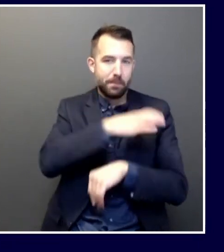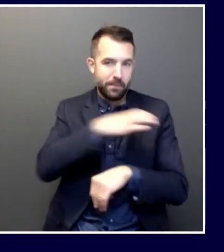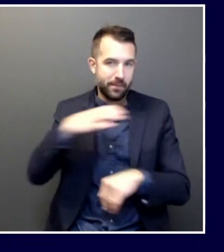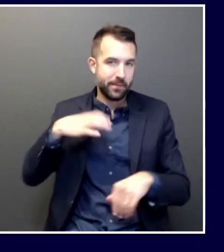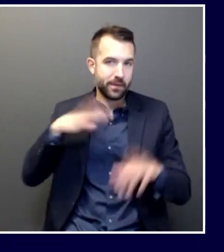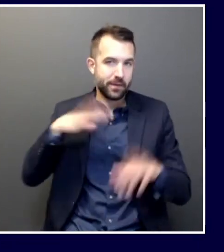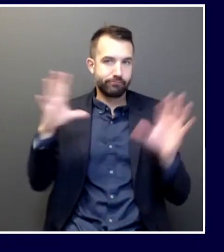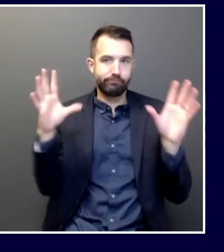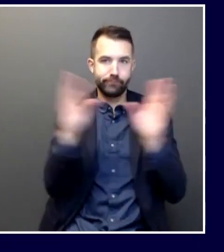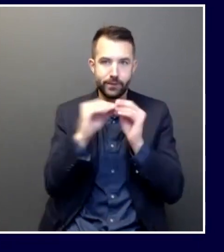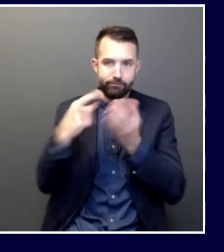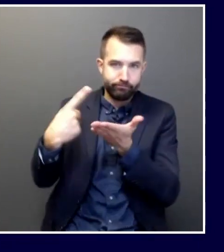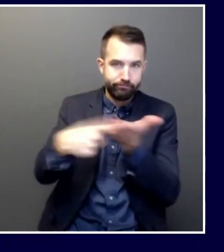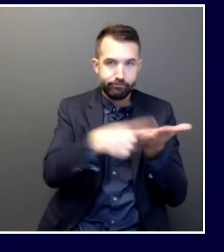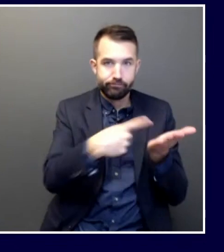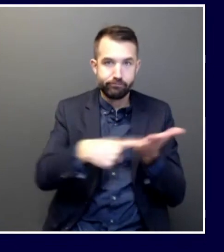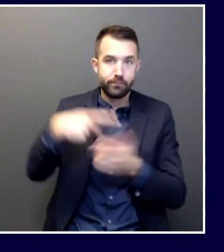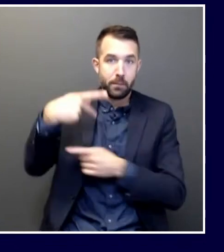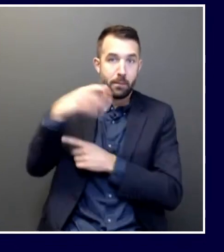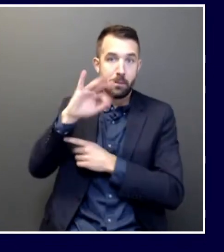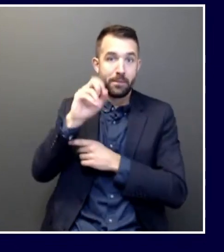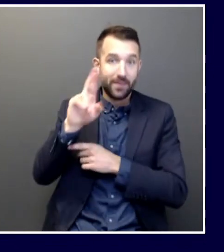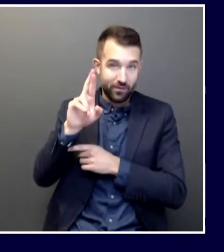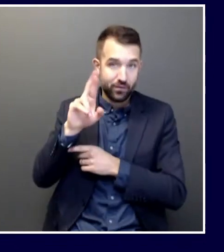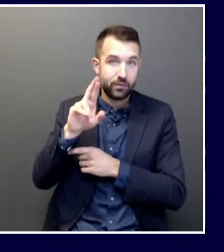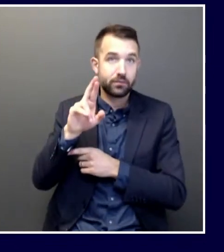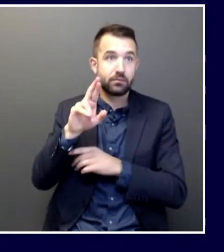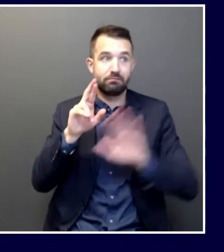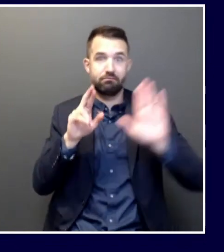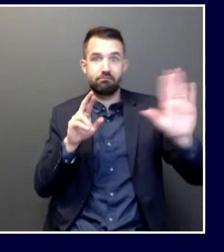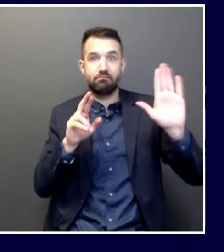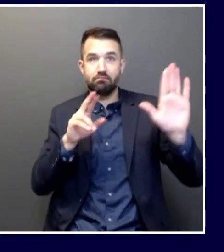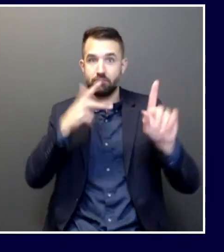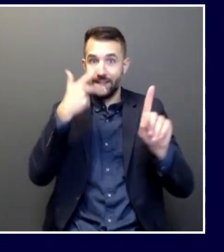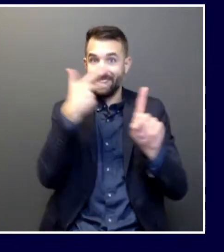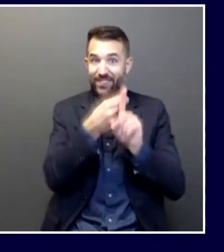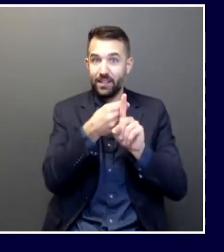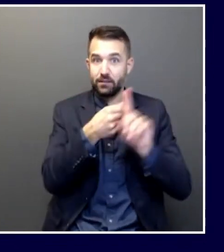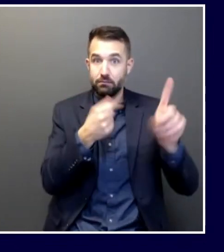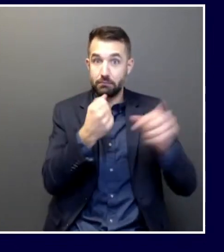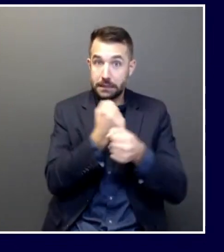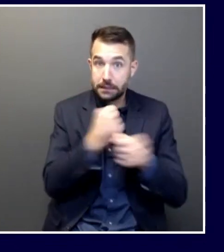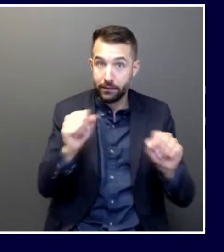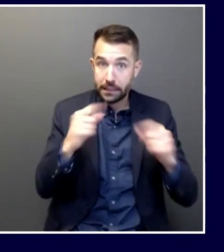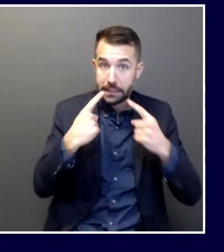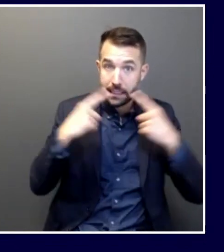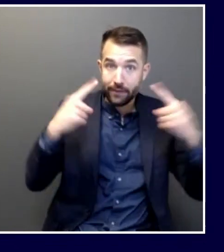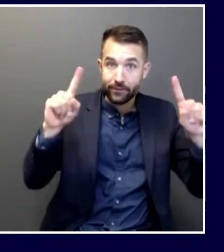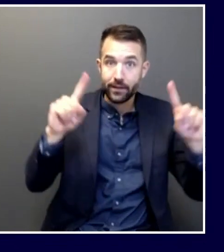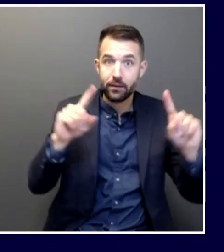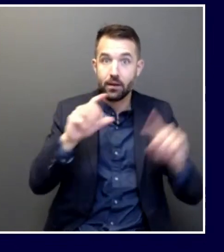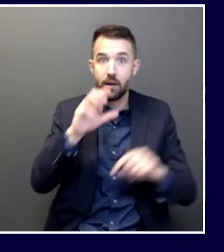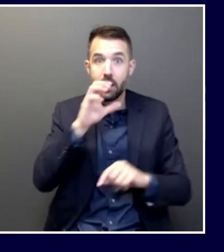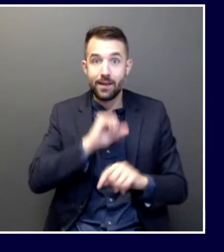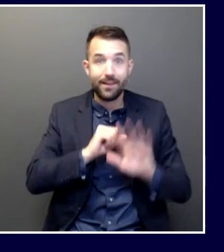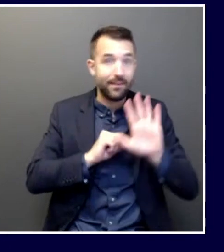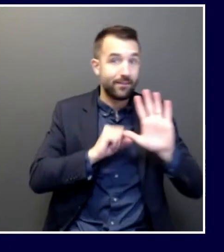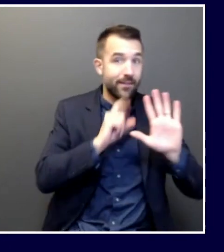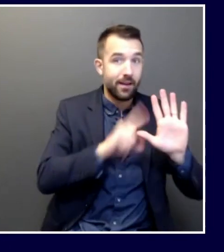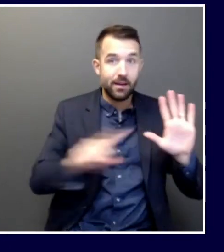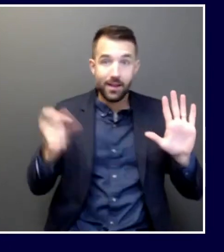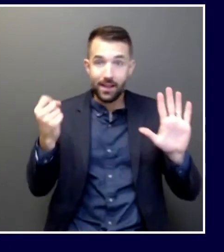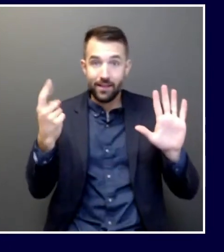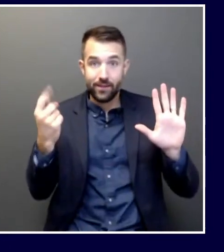of Pfizer's COVID-19 vaccine for children aged 5 through 11. This does not